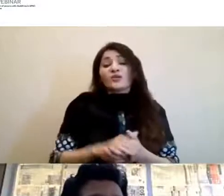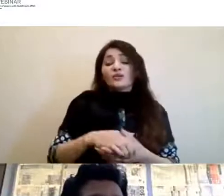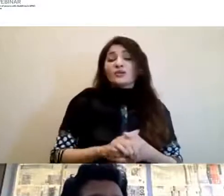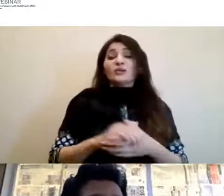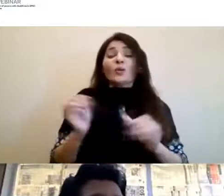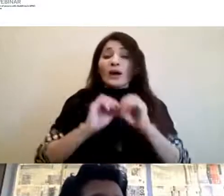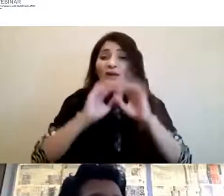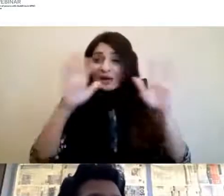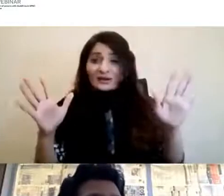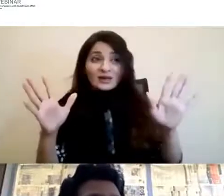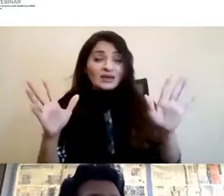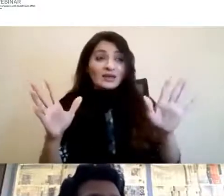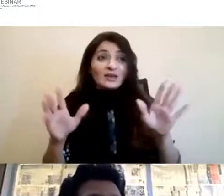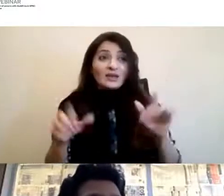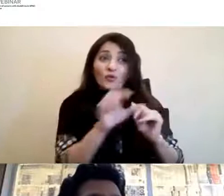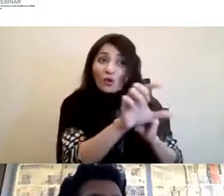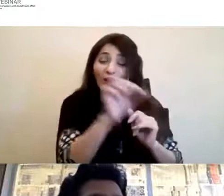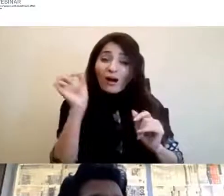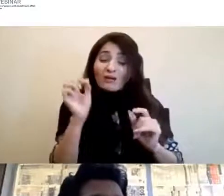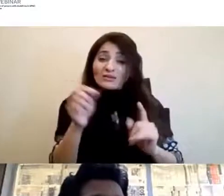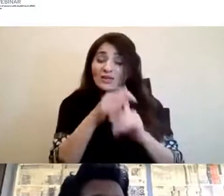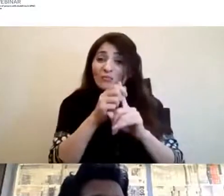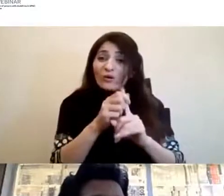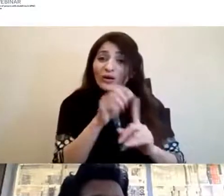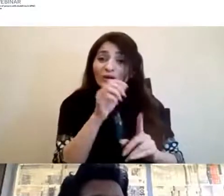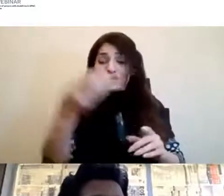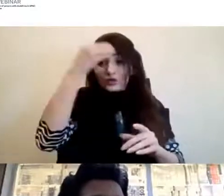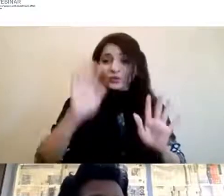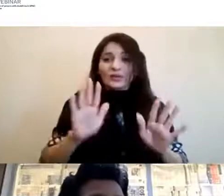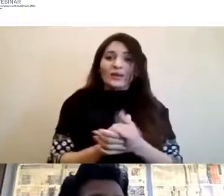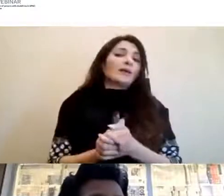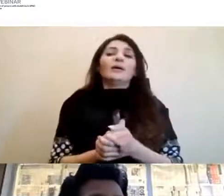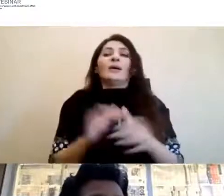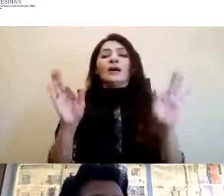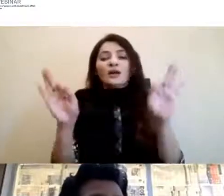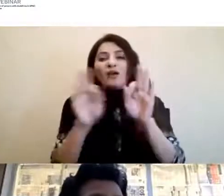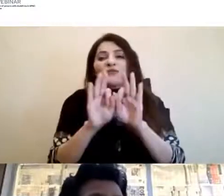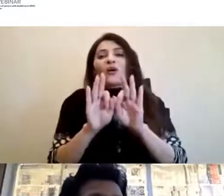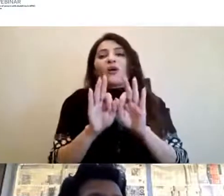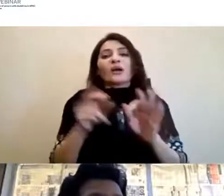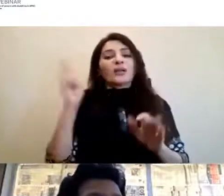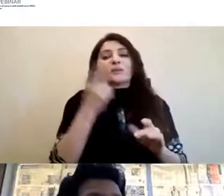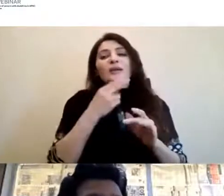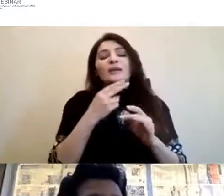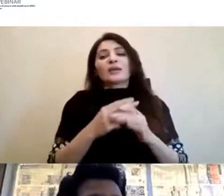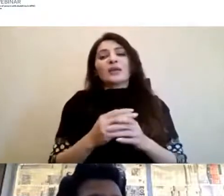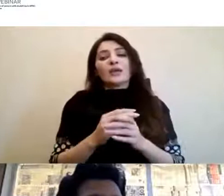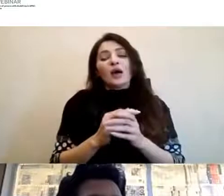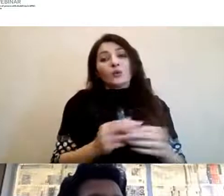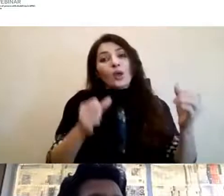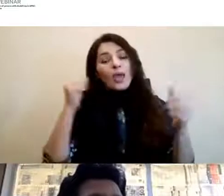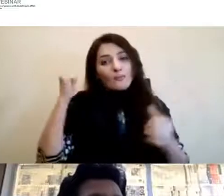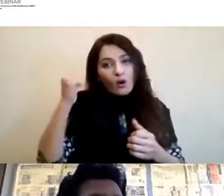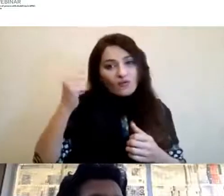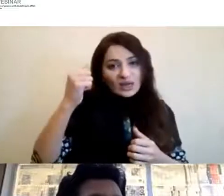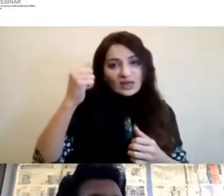DefTalk, from the word, it clearly understands that we are working for the empowerment of deaf community. Just imagine if somebody visits to a doctor but